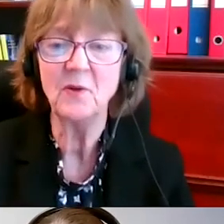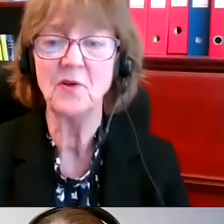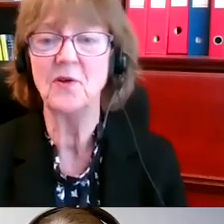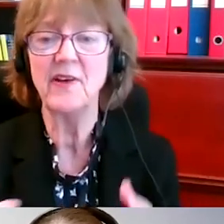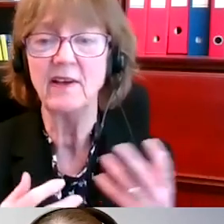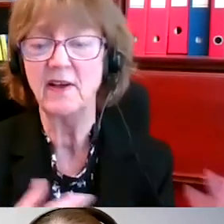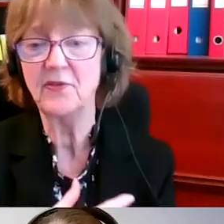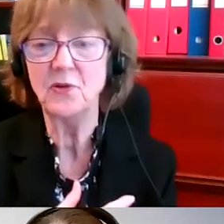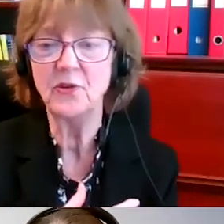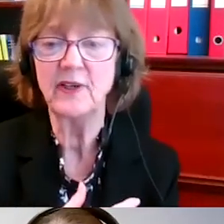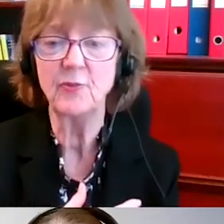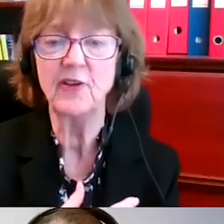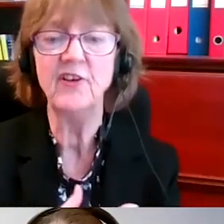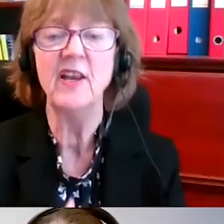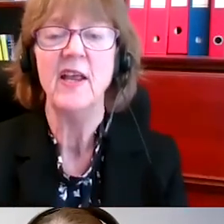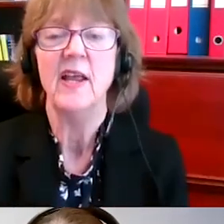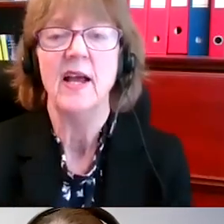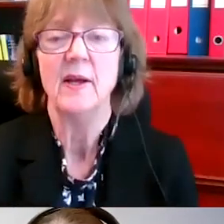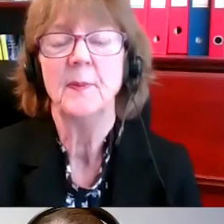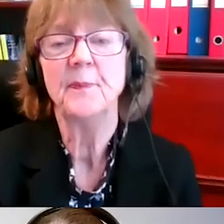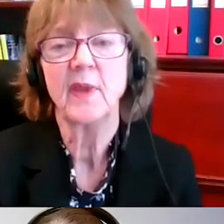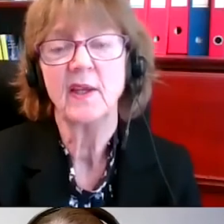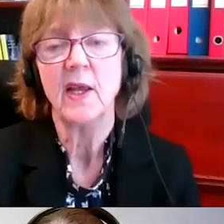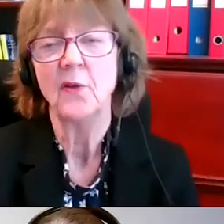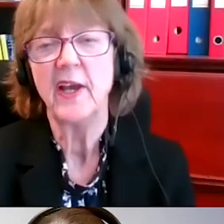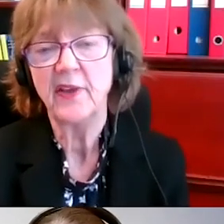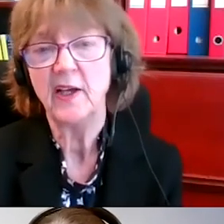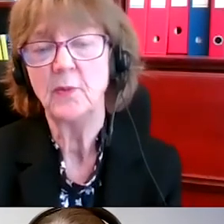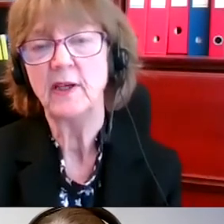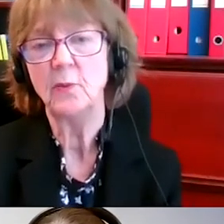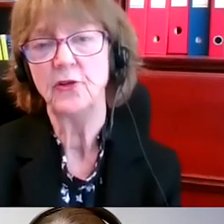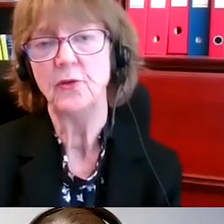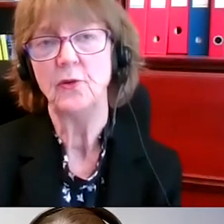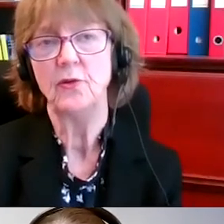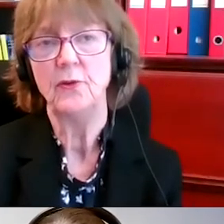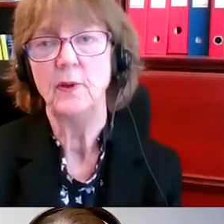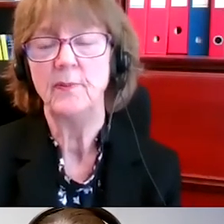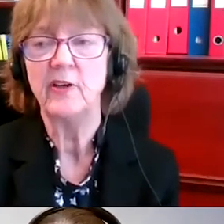crying or other forms of expression. On the other hand, when it comes